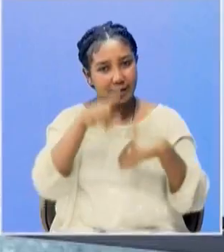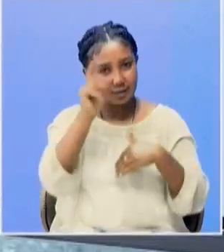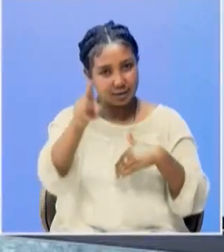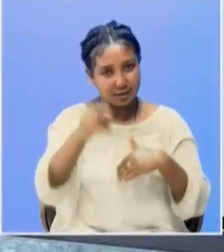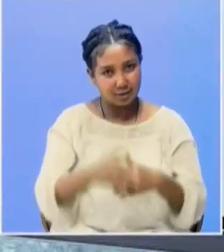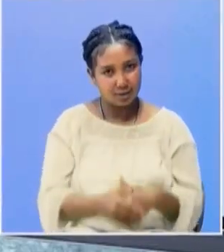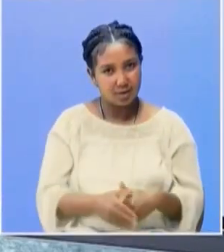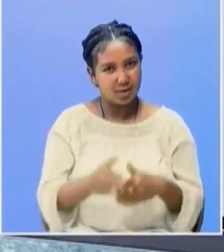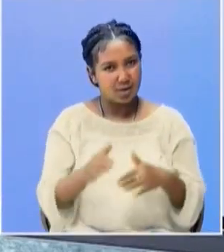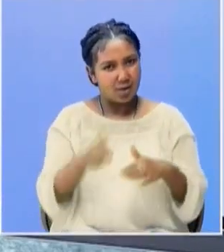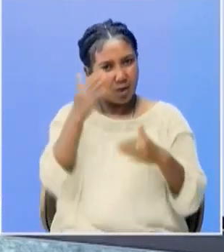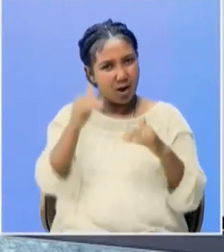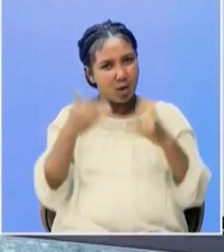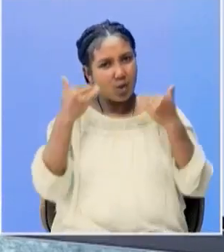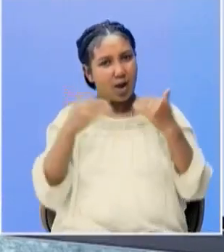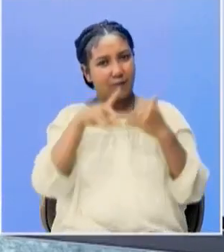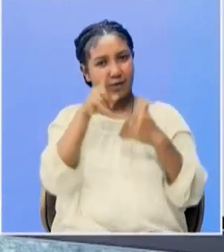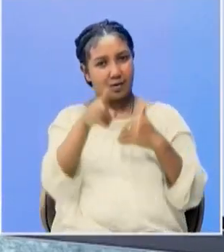Why are you laughing?